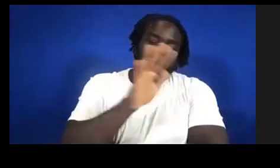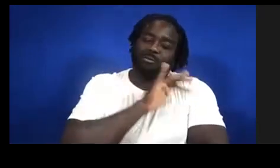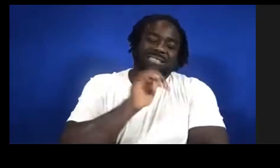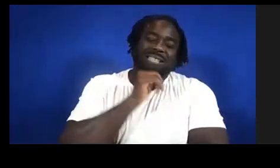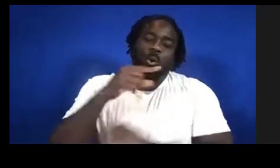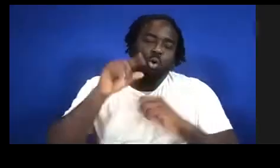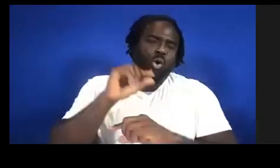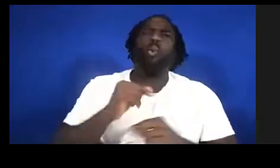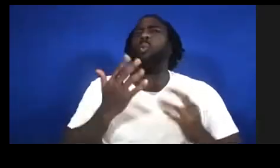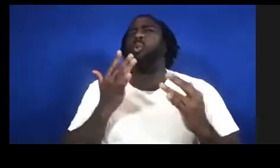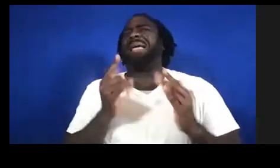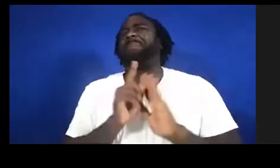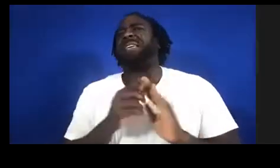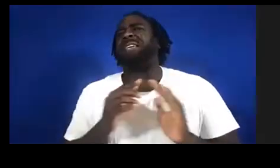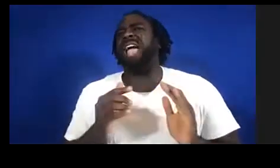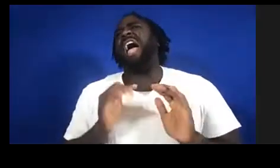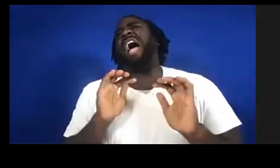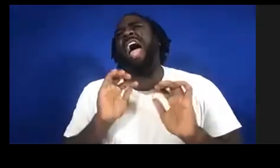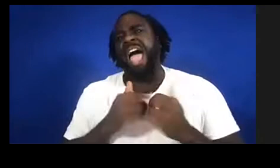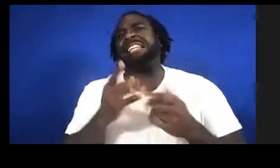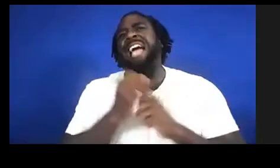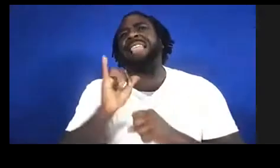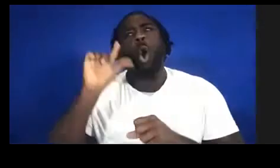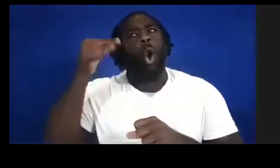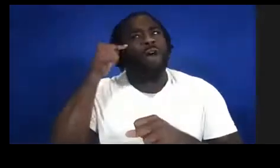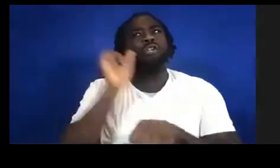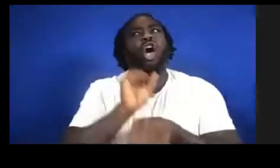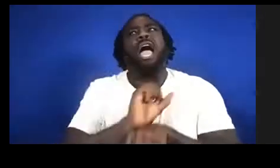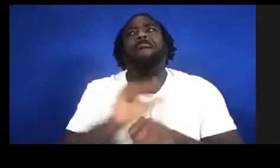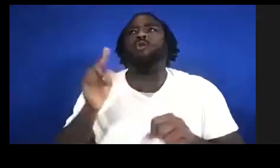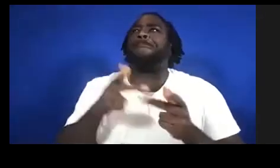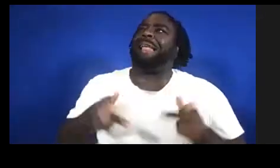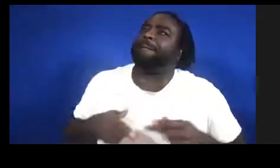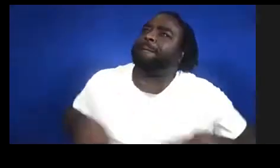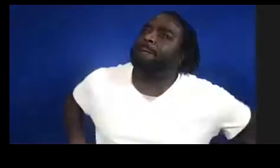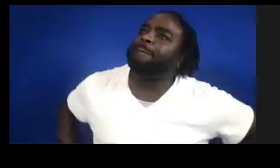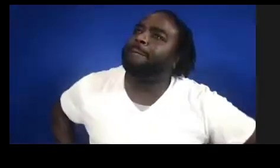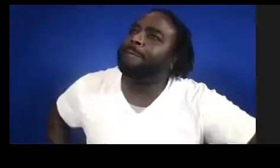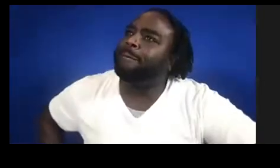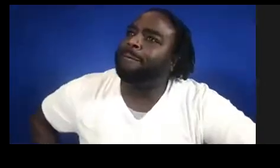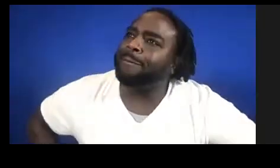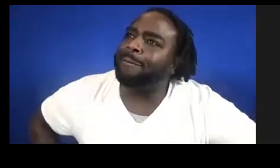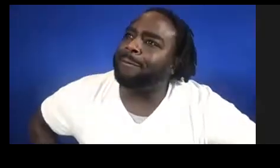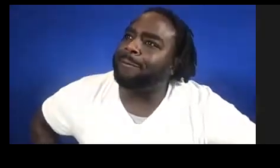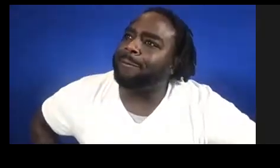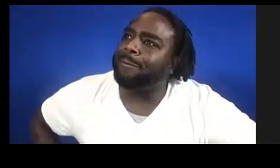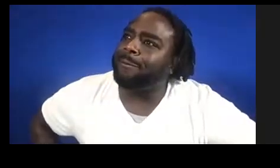You can't leave school after fourth grade. That ain't gonna work. How did you get a government